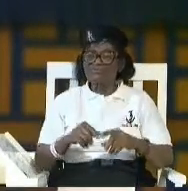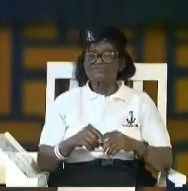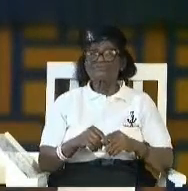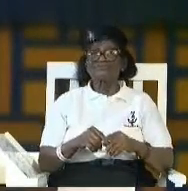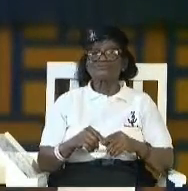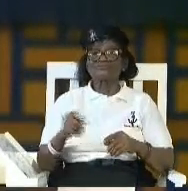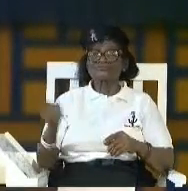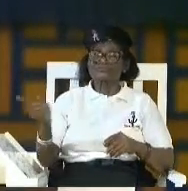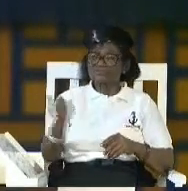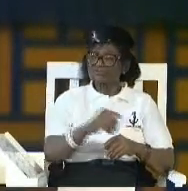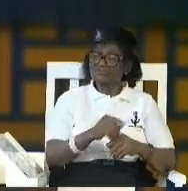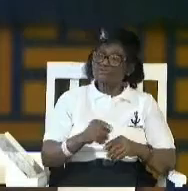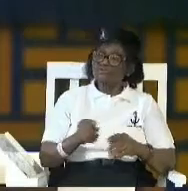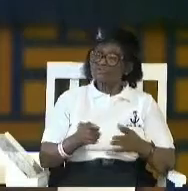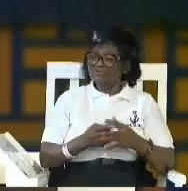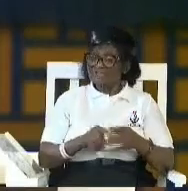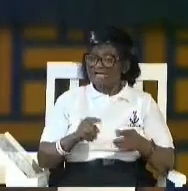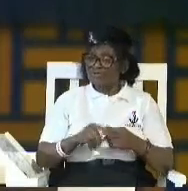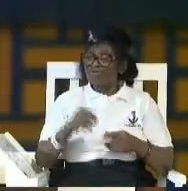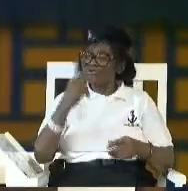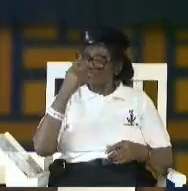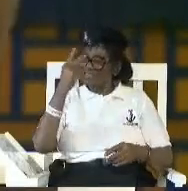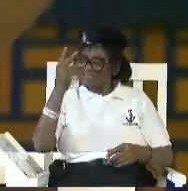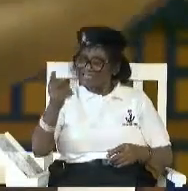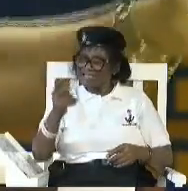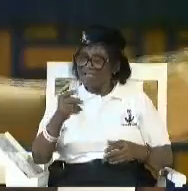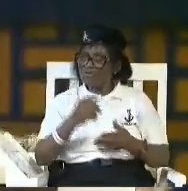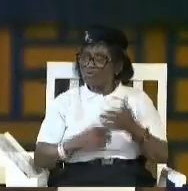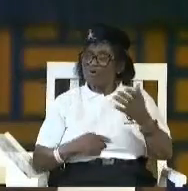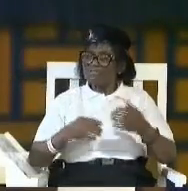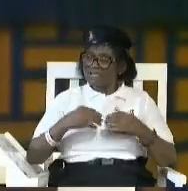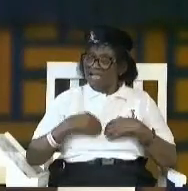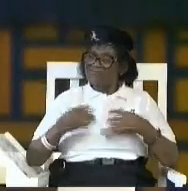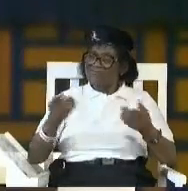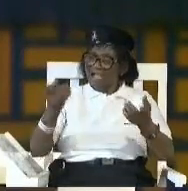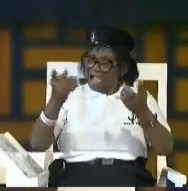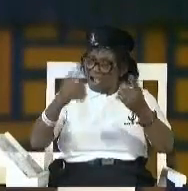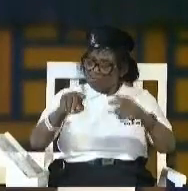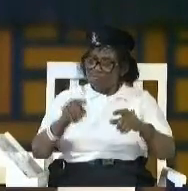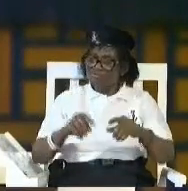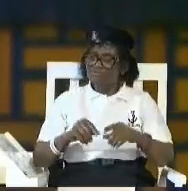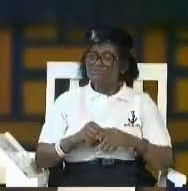You begin to see what had happened.